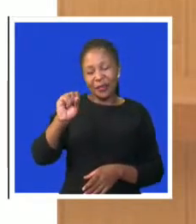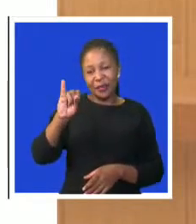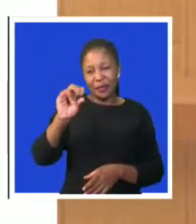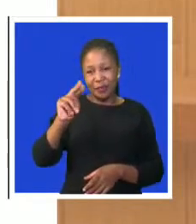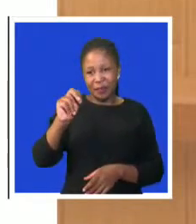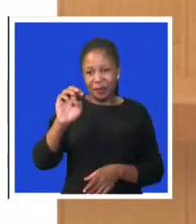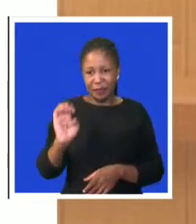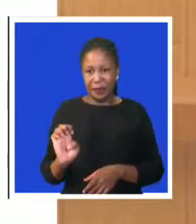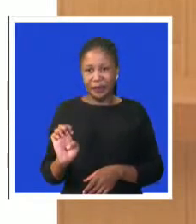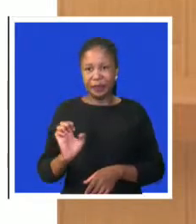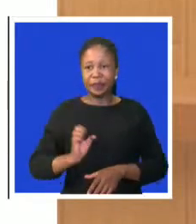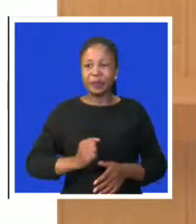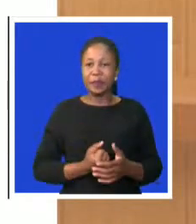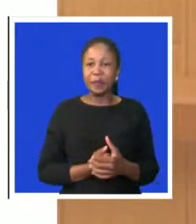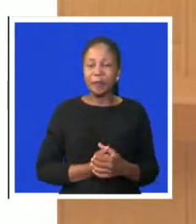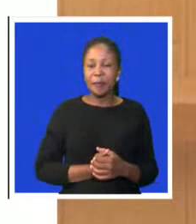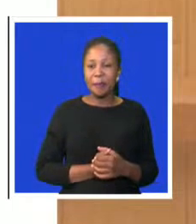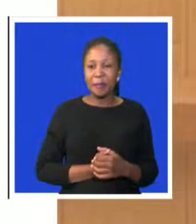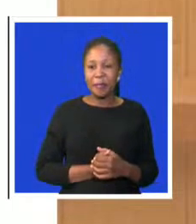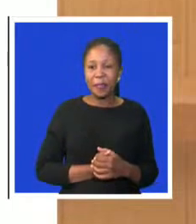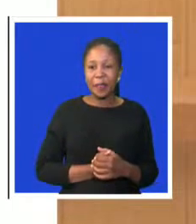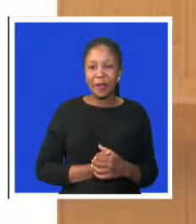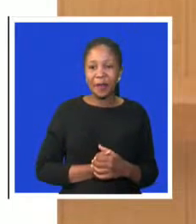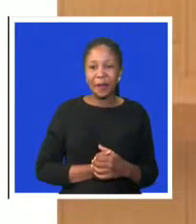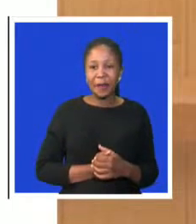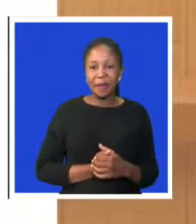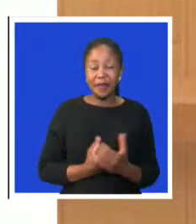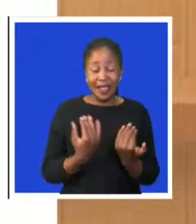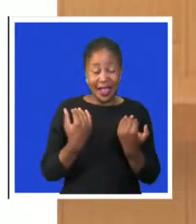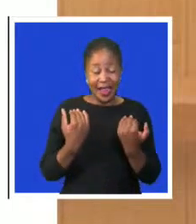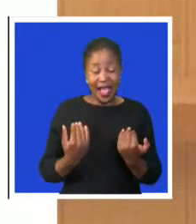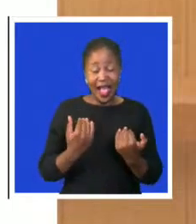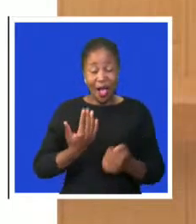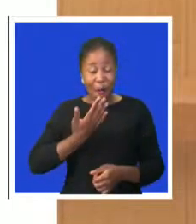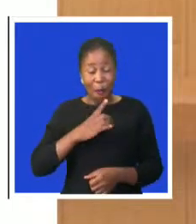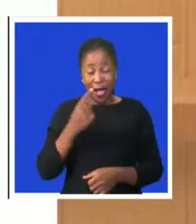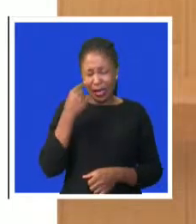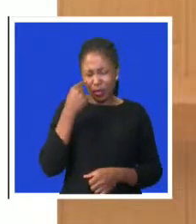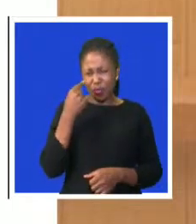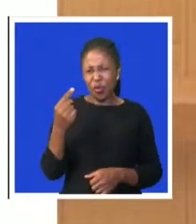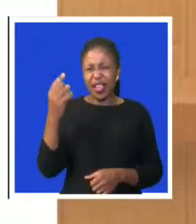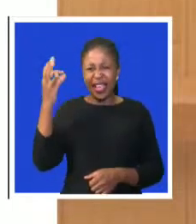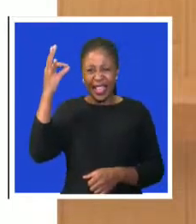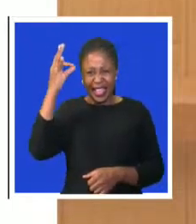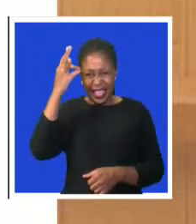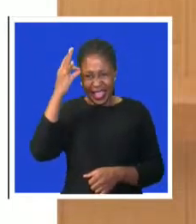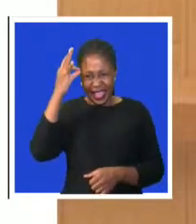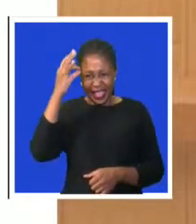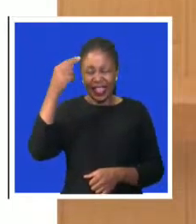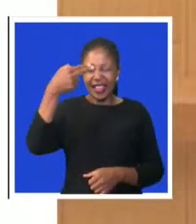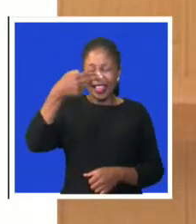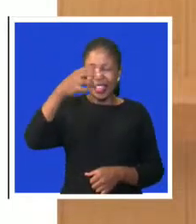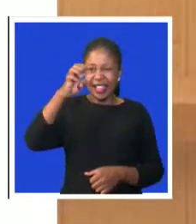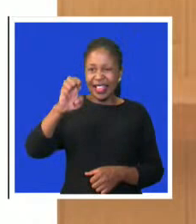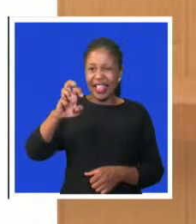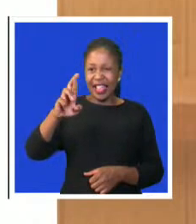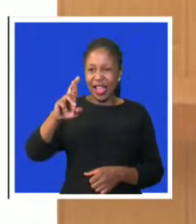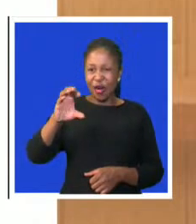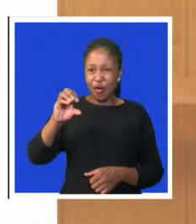at Herod the Great, the first client king we're going to look at. Herod the Great